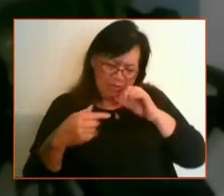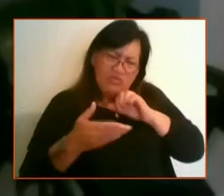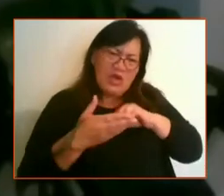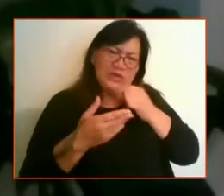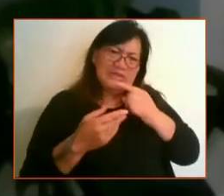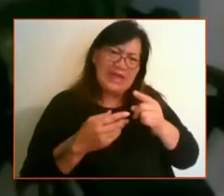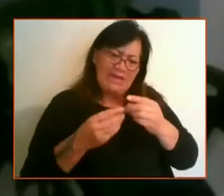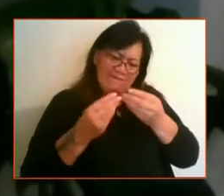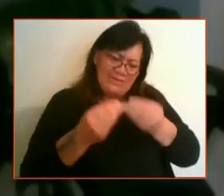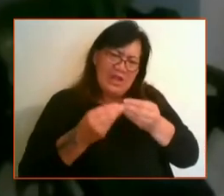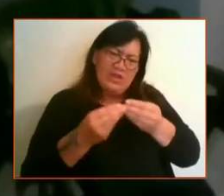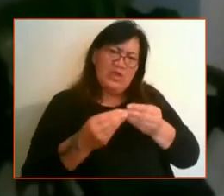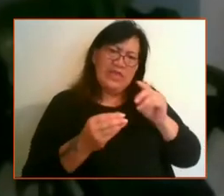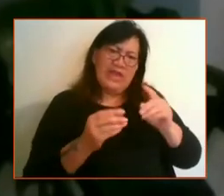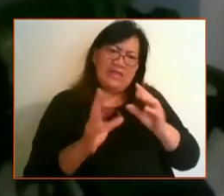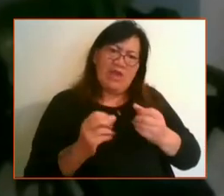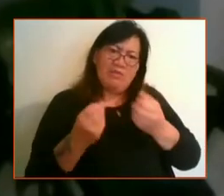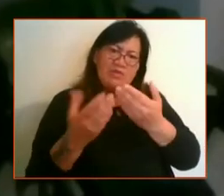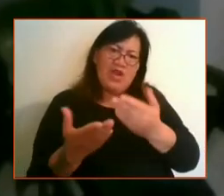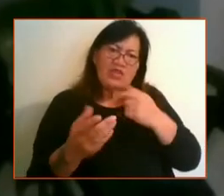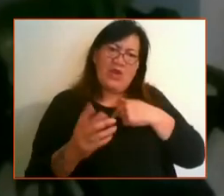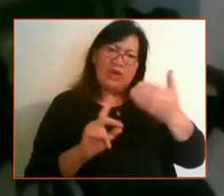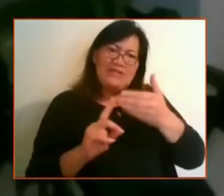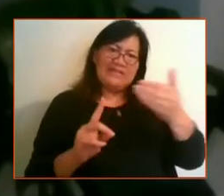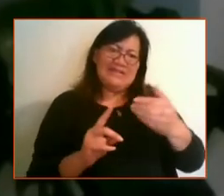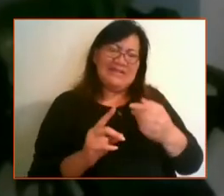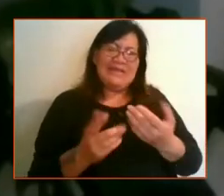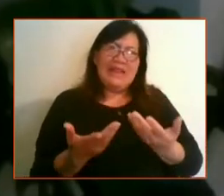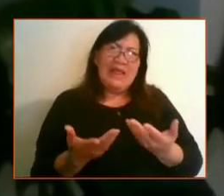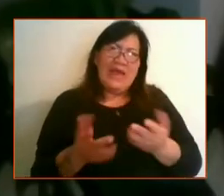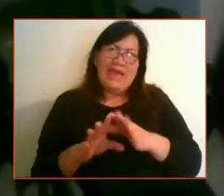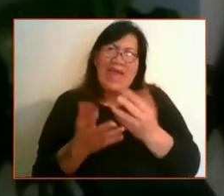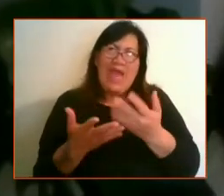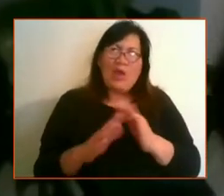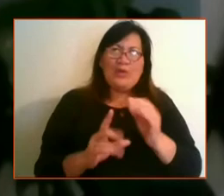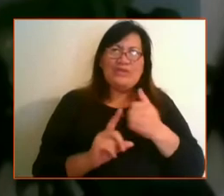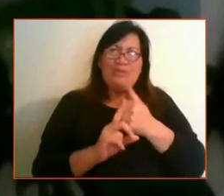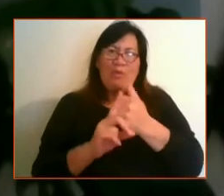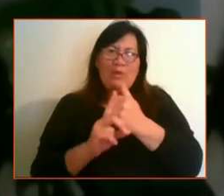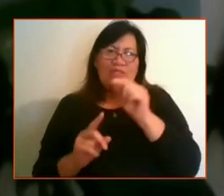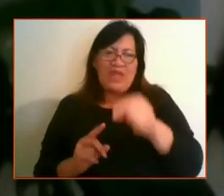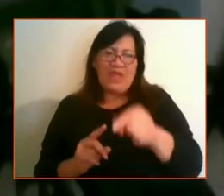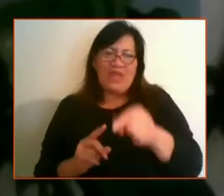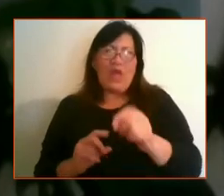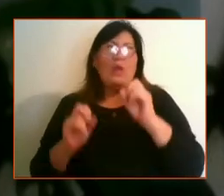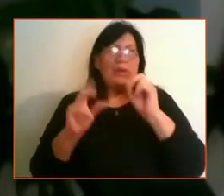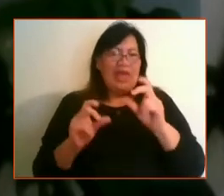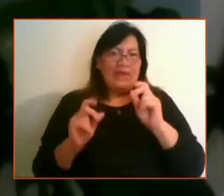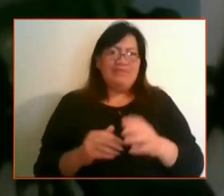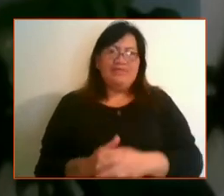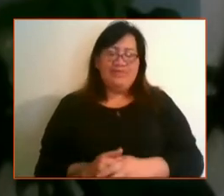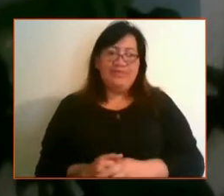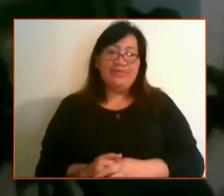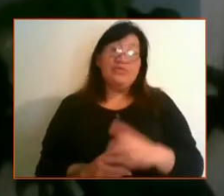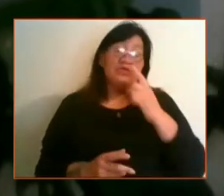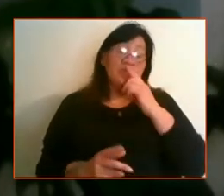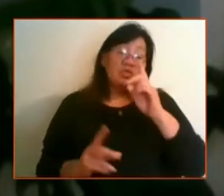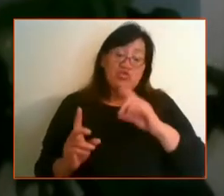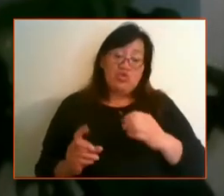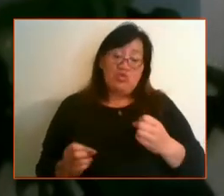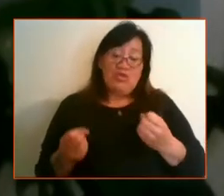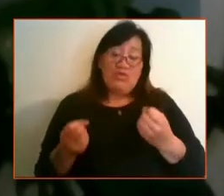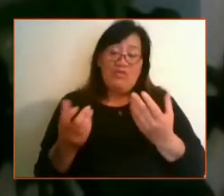heritage provide to our identity, and then what do we do to support or bolster that? To provide as